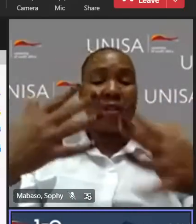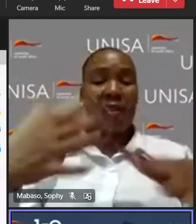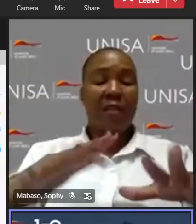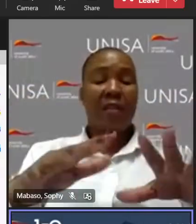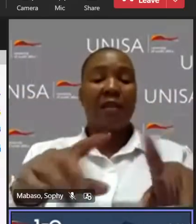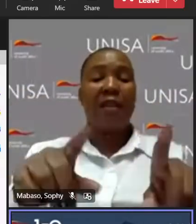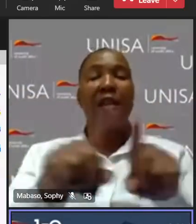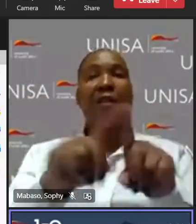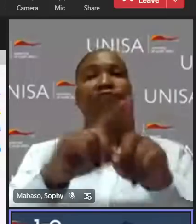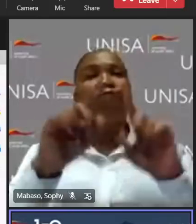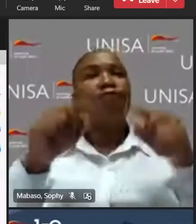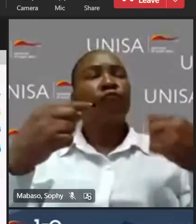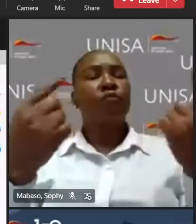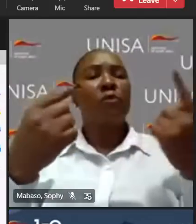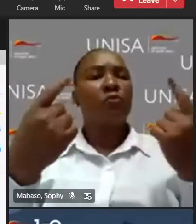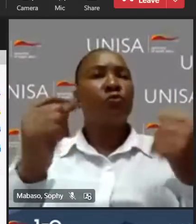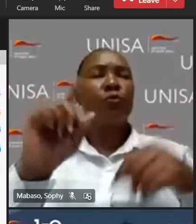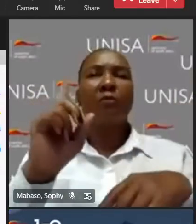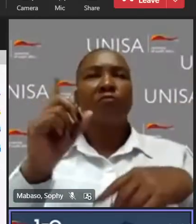instance,